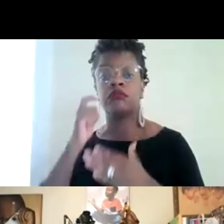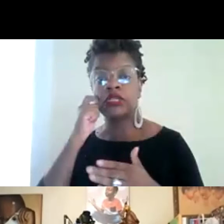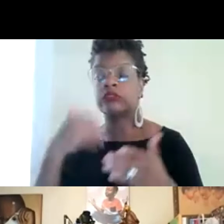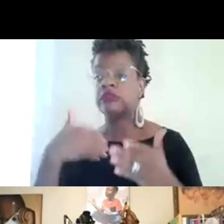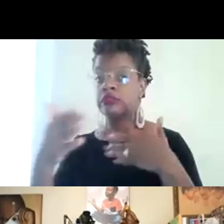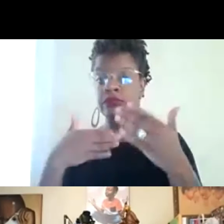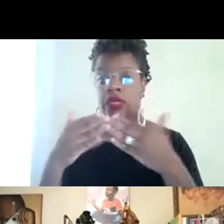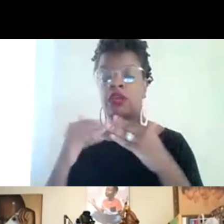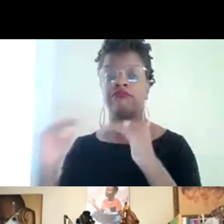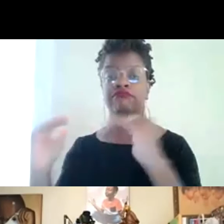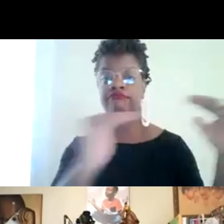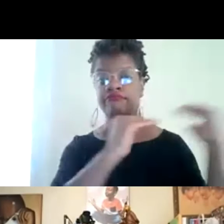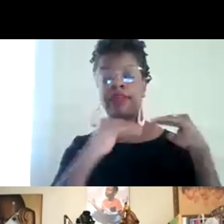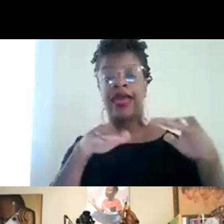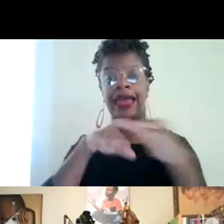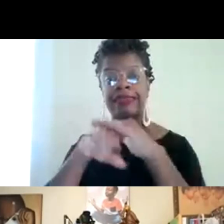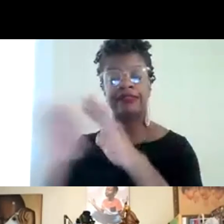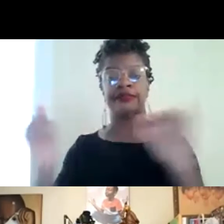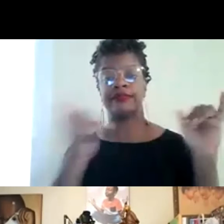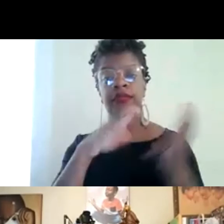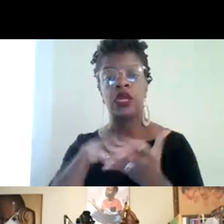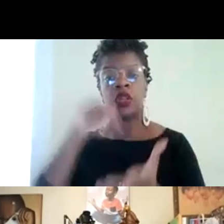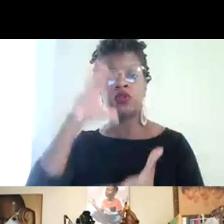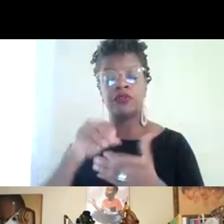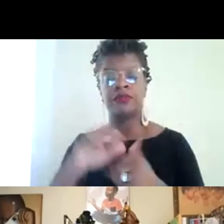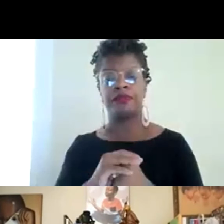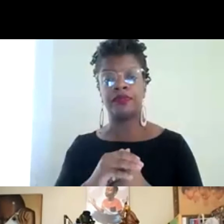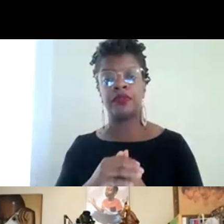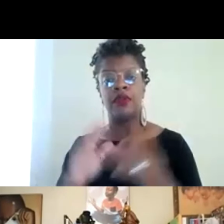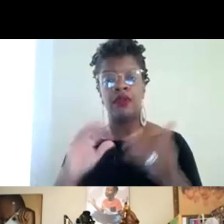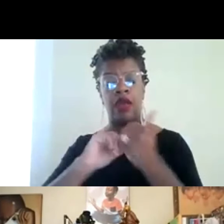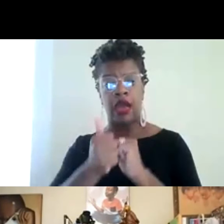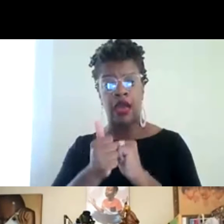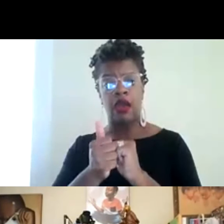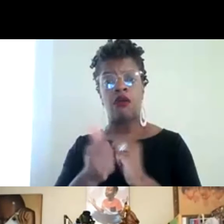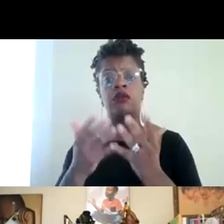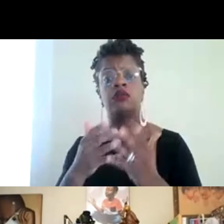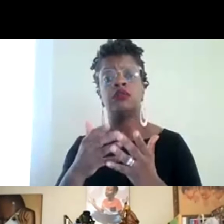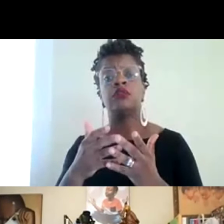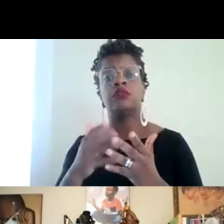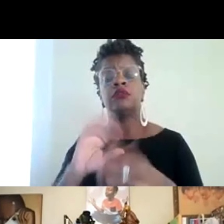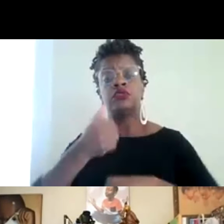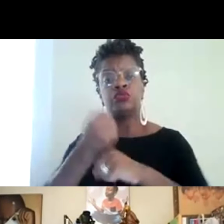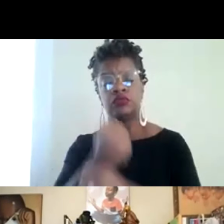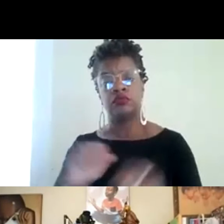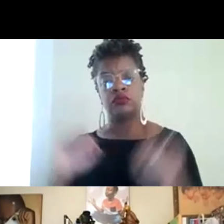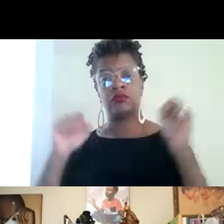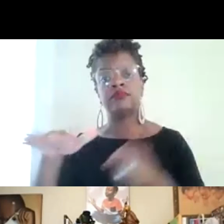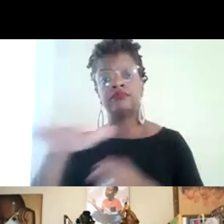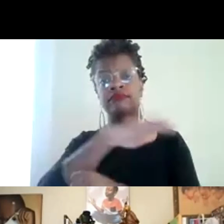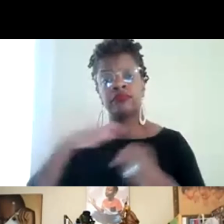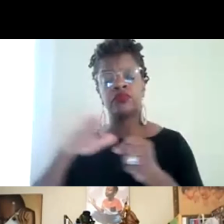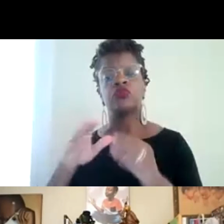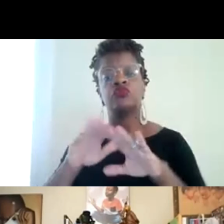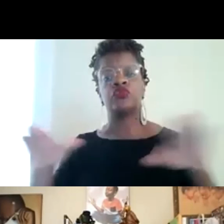access. And so what is necessary in supporting and co-constructing liberatory spaces for children to